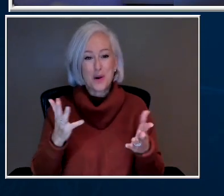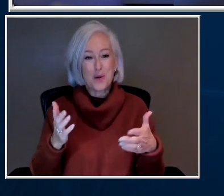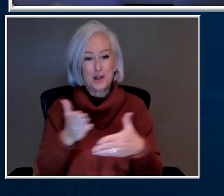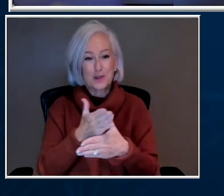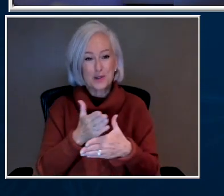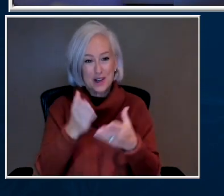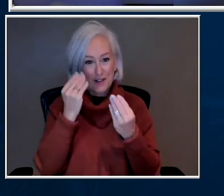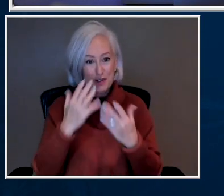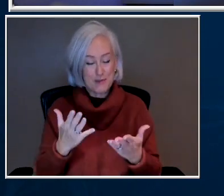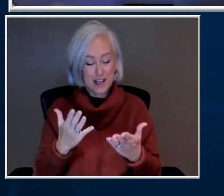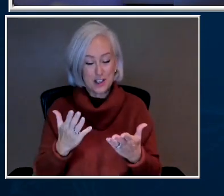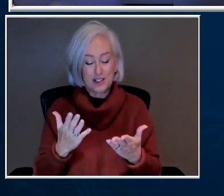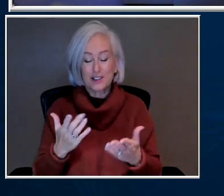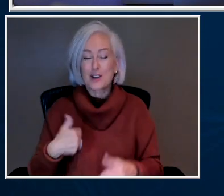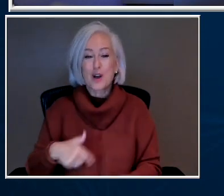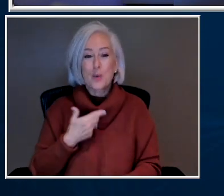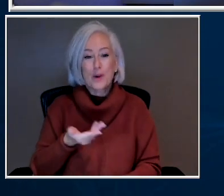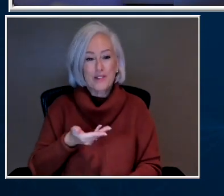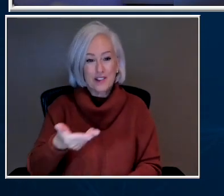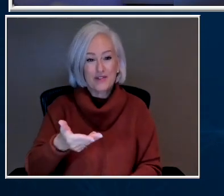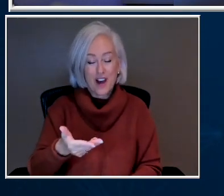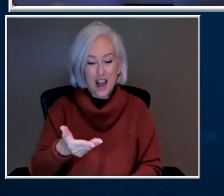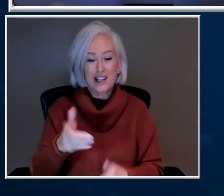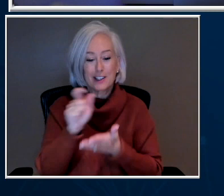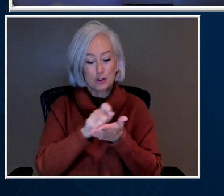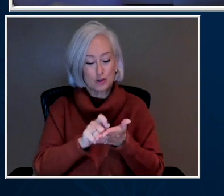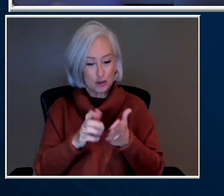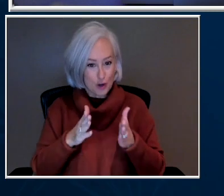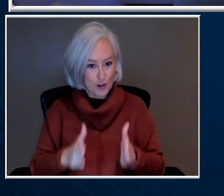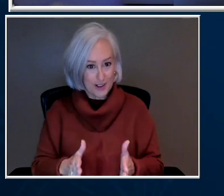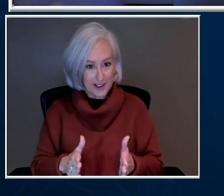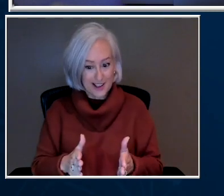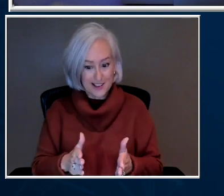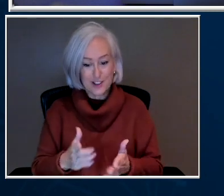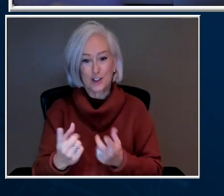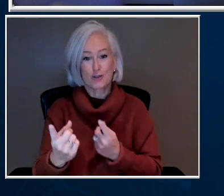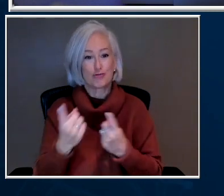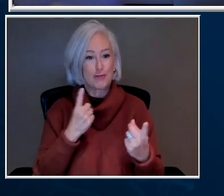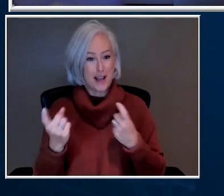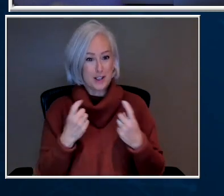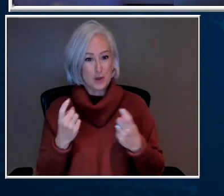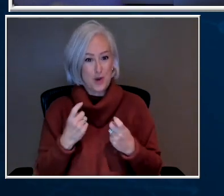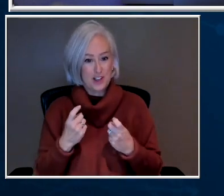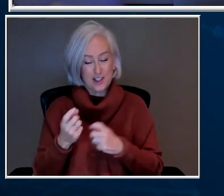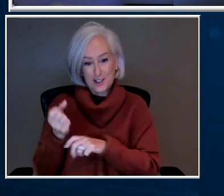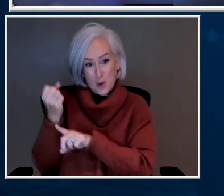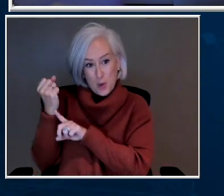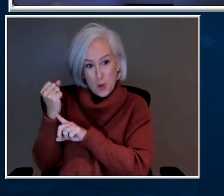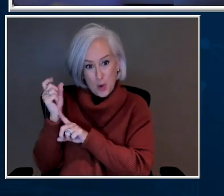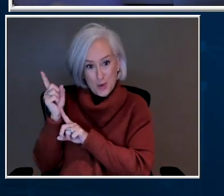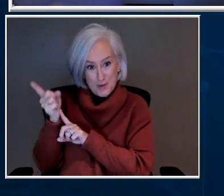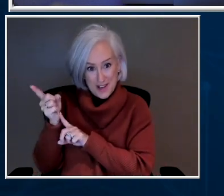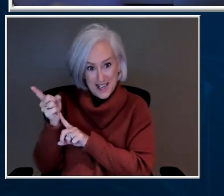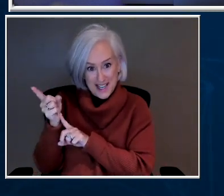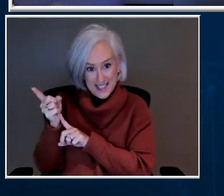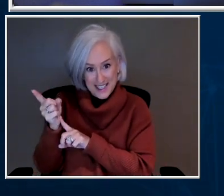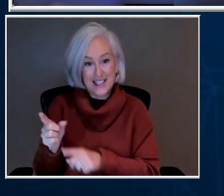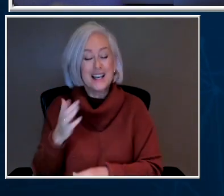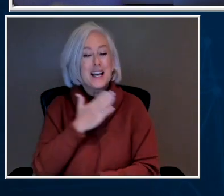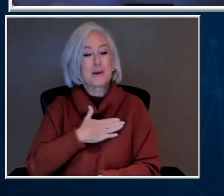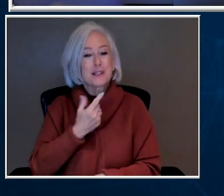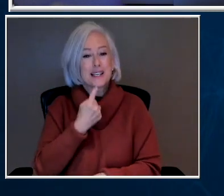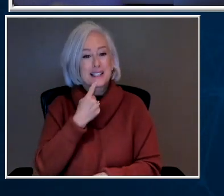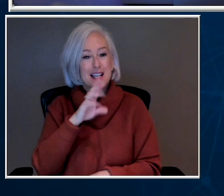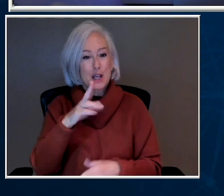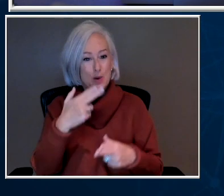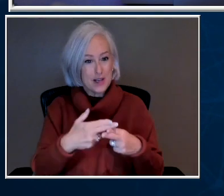join us and bring their questions. So reporters, we're going to get to your questions in just a moment. But when that time comes, please say your name and your news outlet